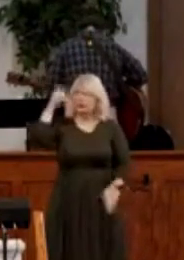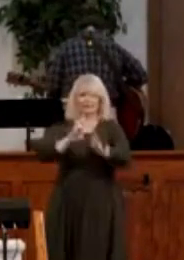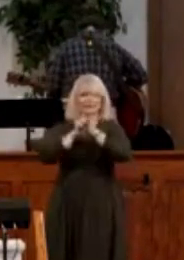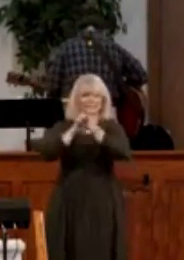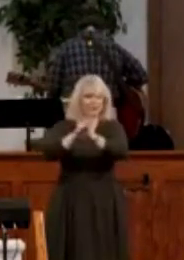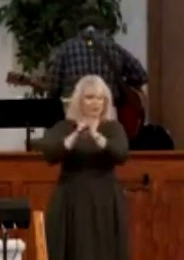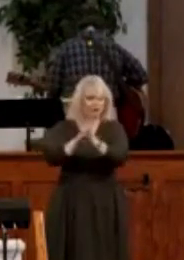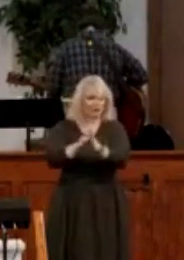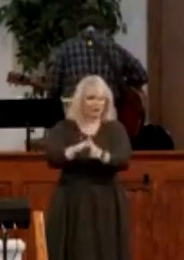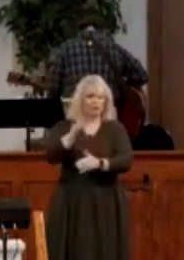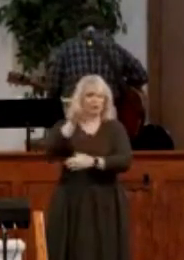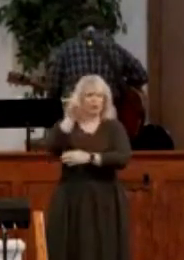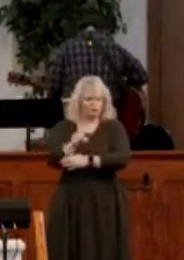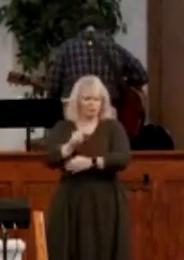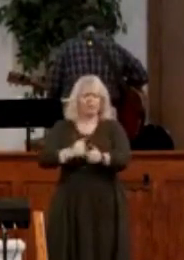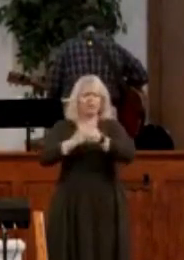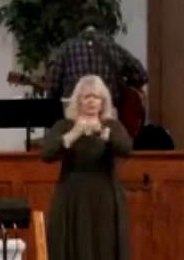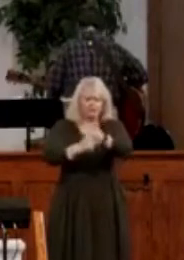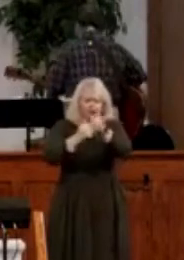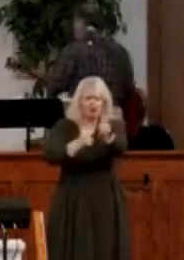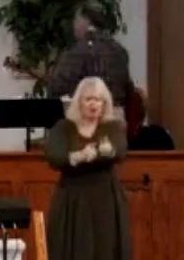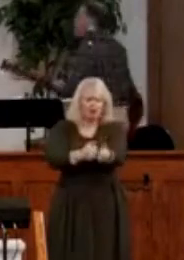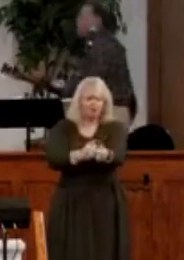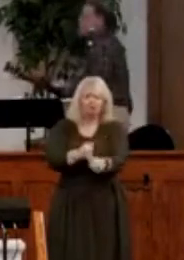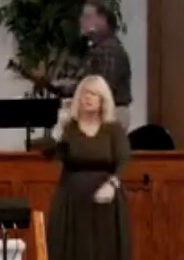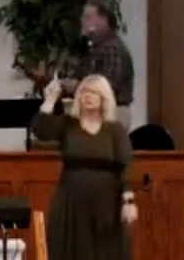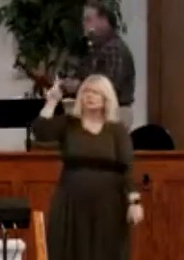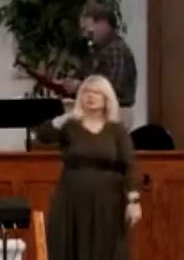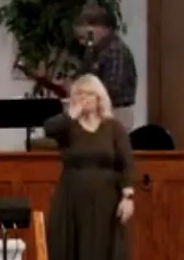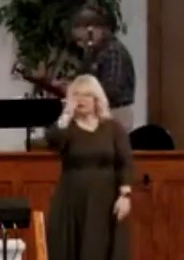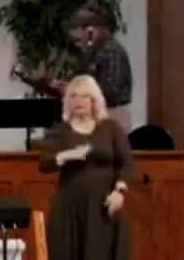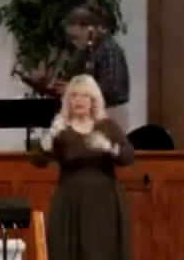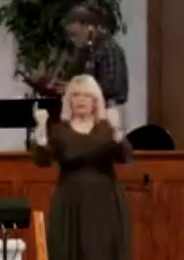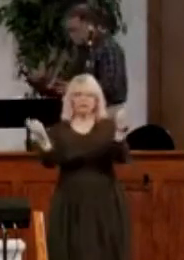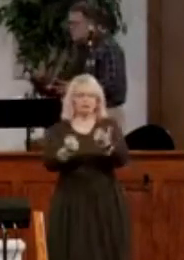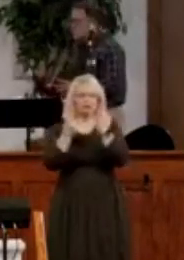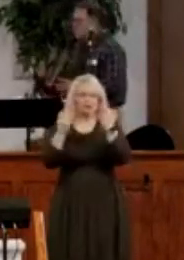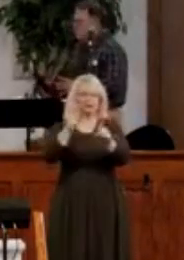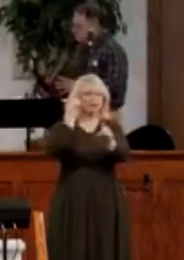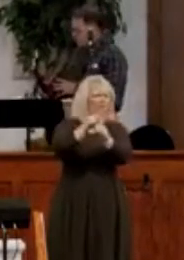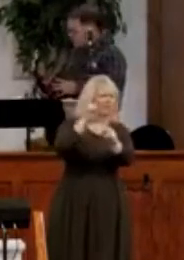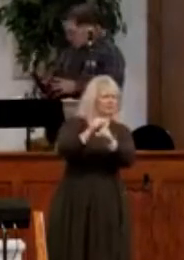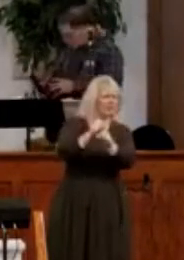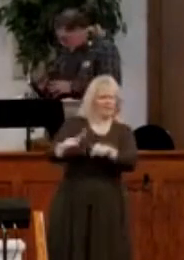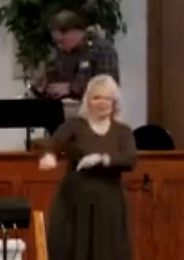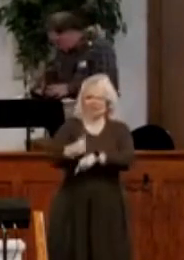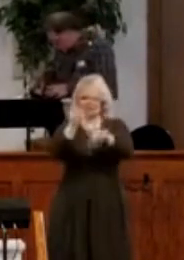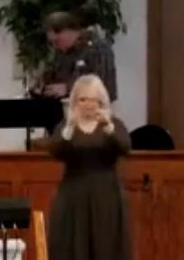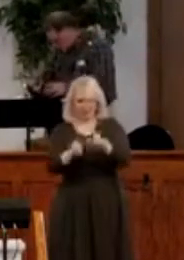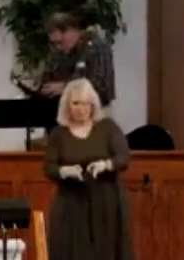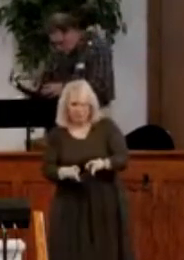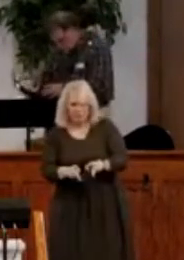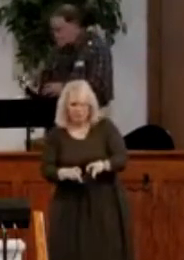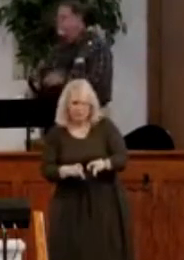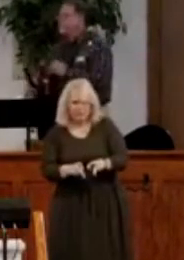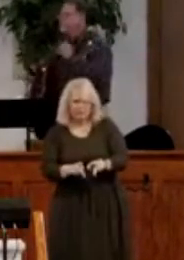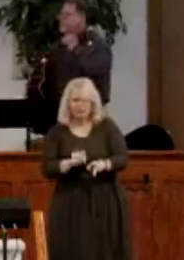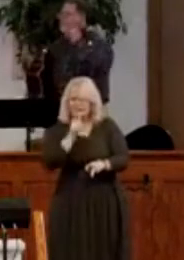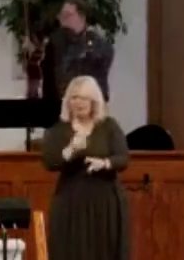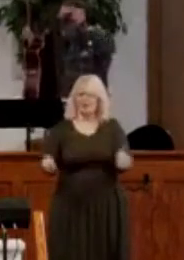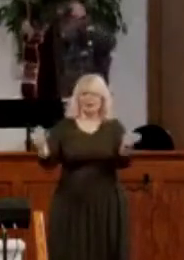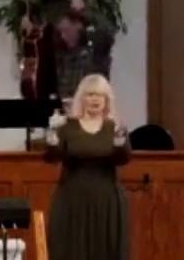you must follow in his steps. He never sinned, nor ever deceived anyone. He did not retaliate when he